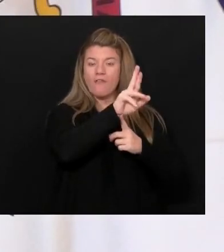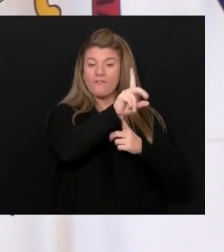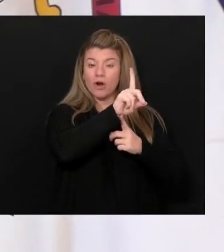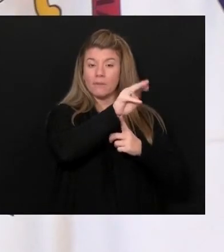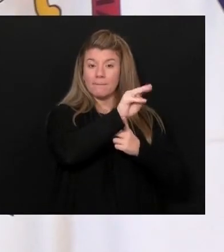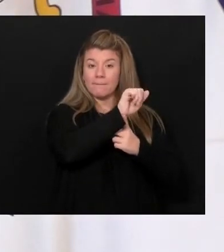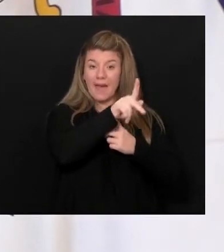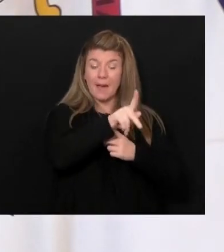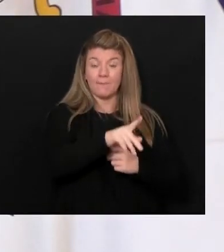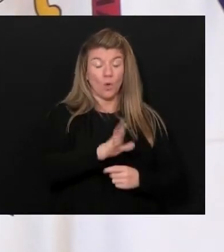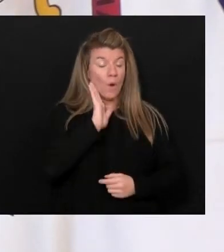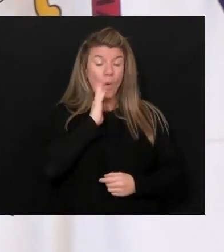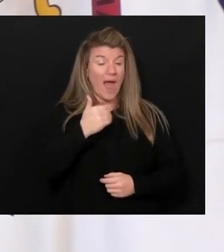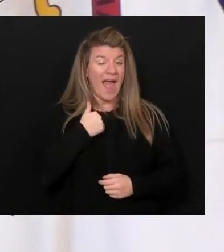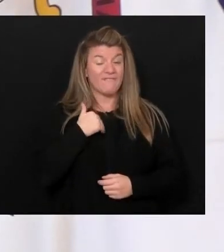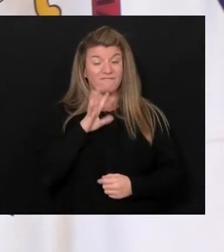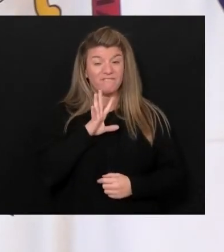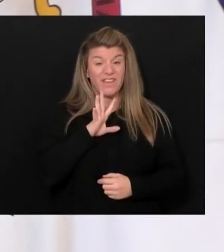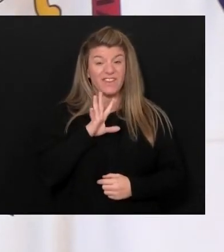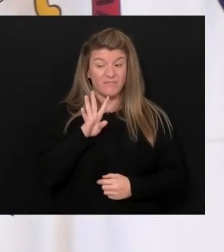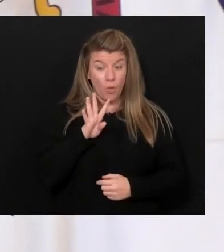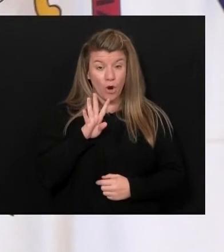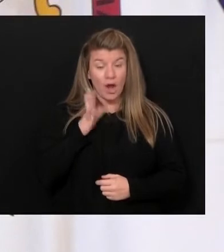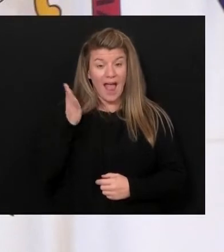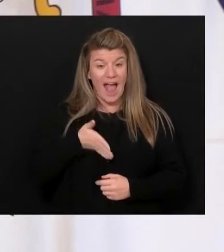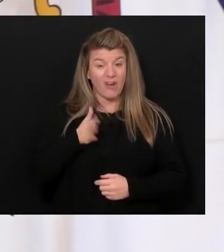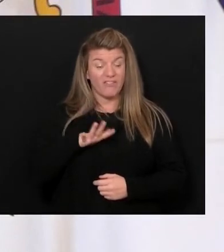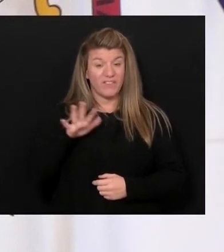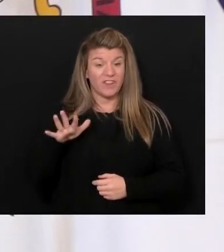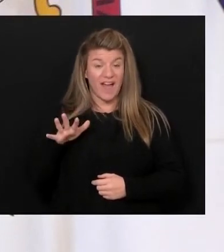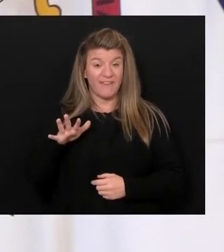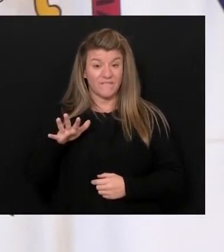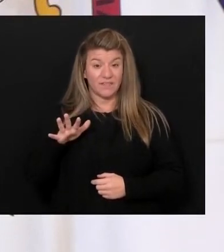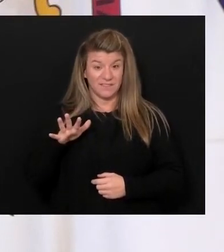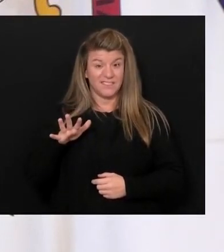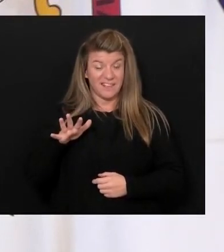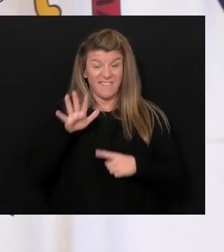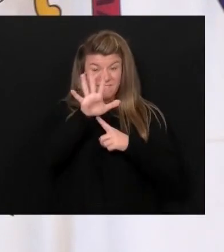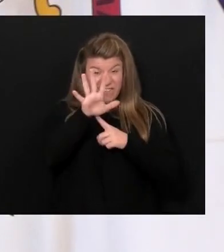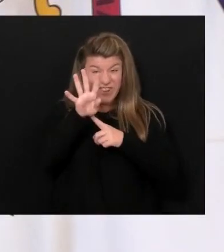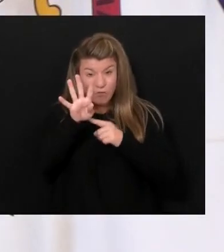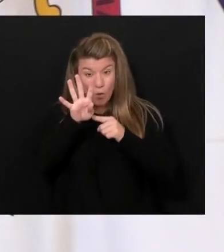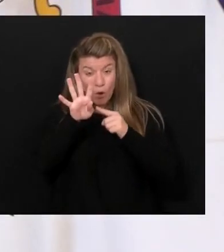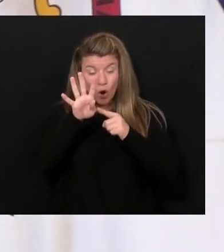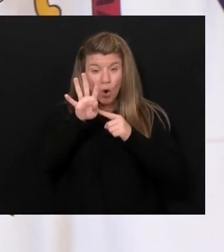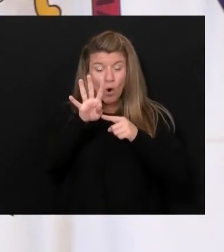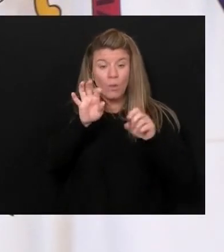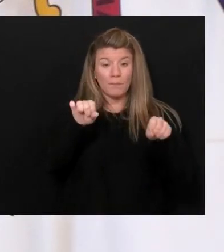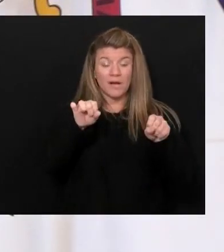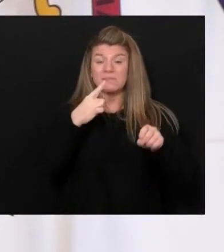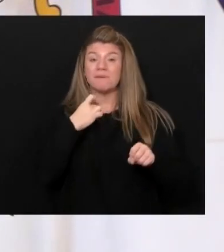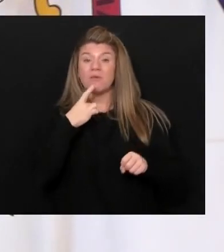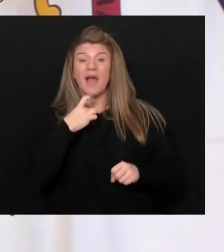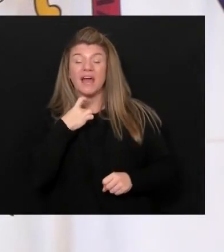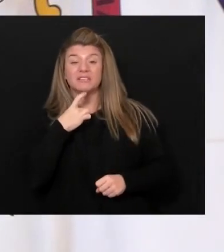would have 54 of our 55 counties, I think, that would drift possibly into the